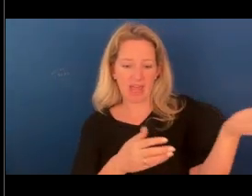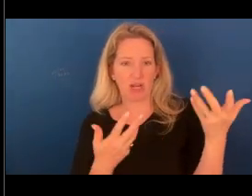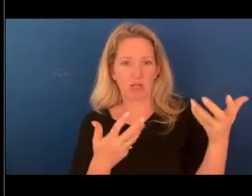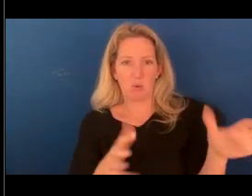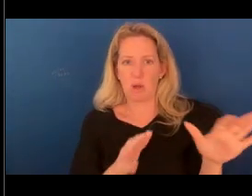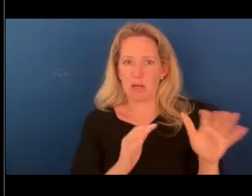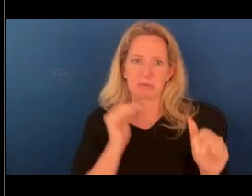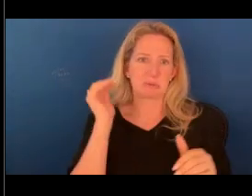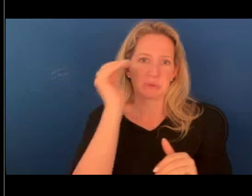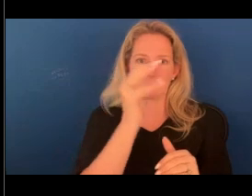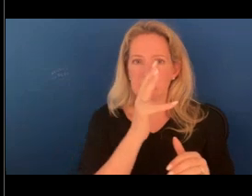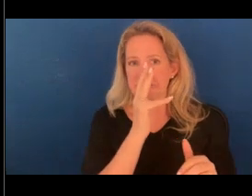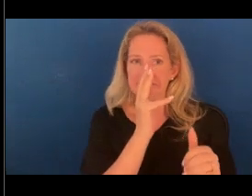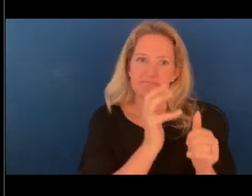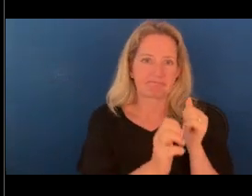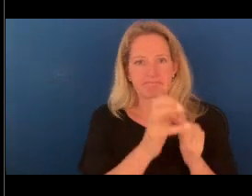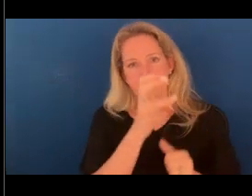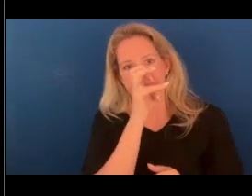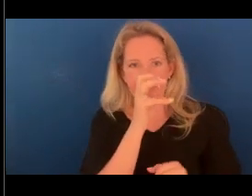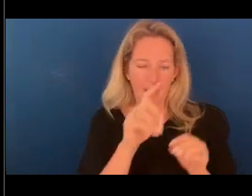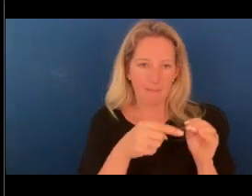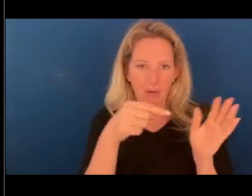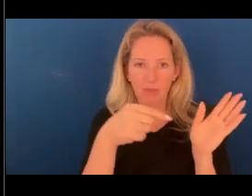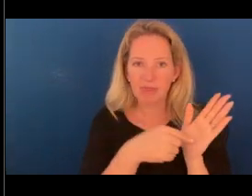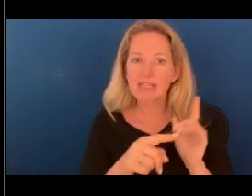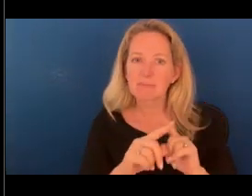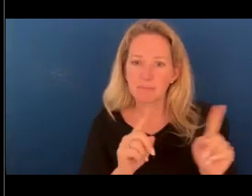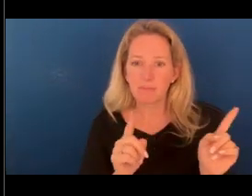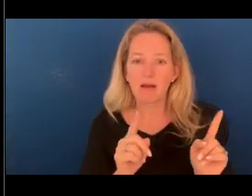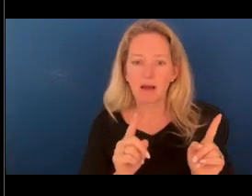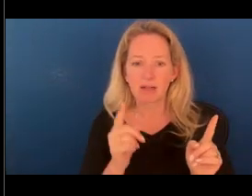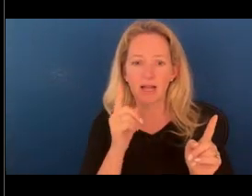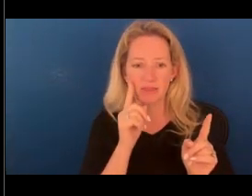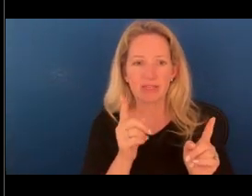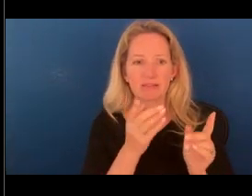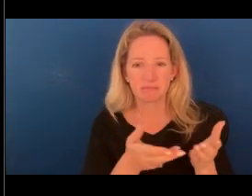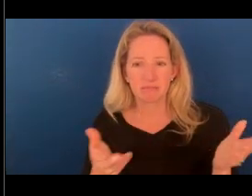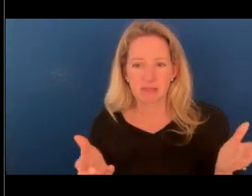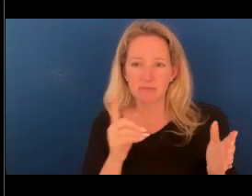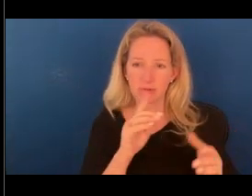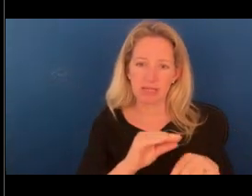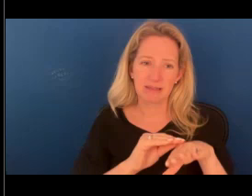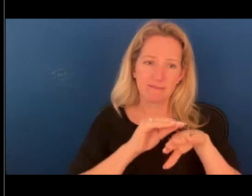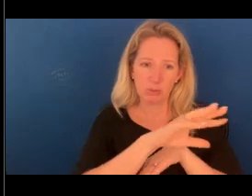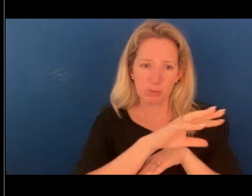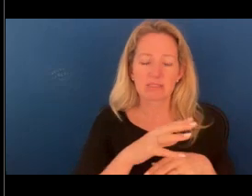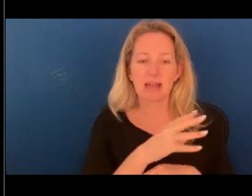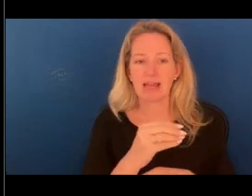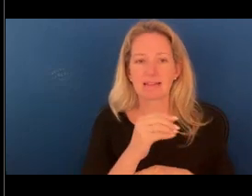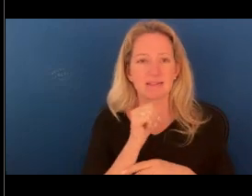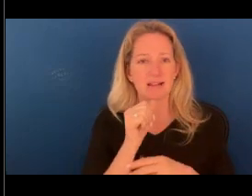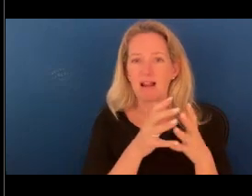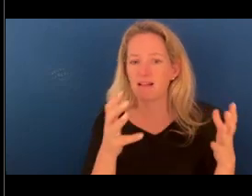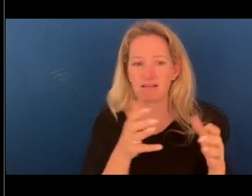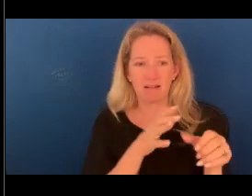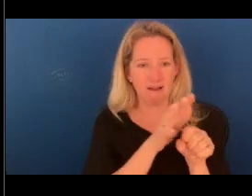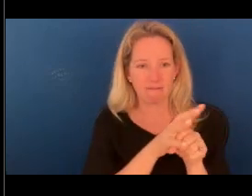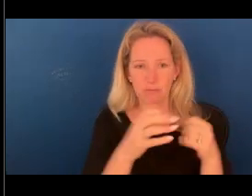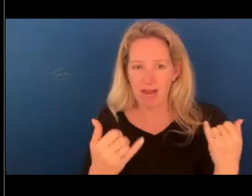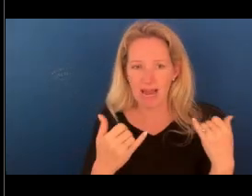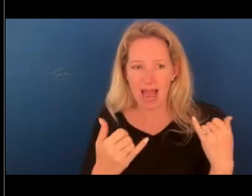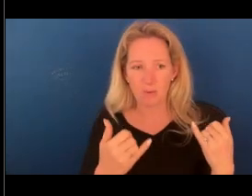are initiatives out there that I think can really be difference making. but there's not enough right now. We all know production's still